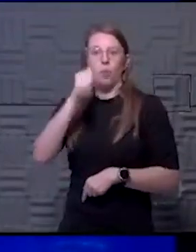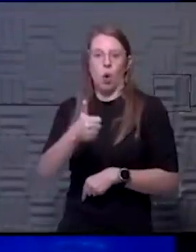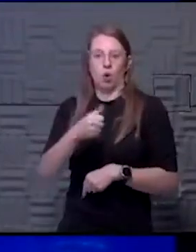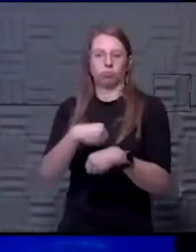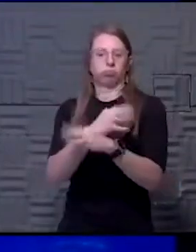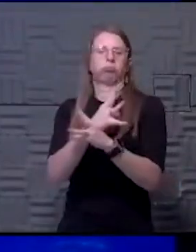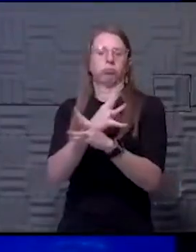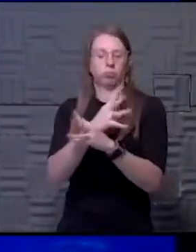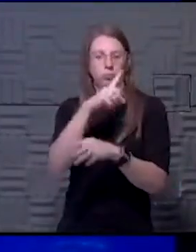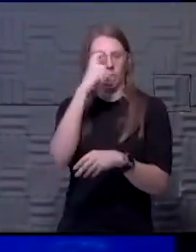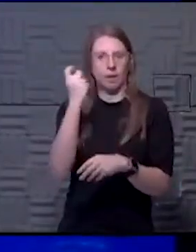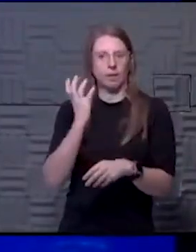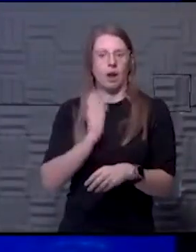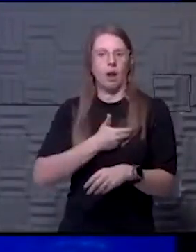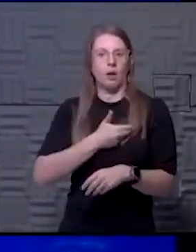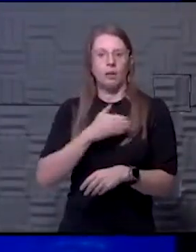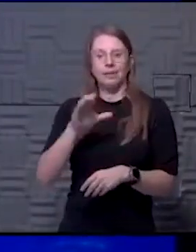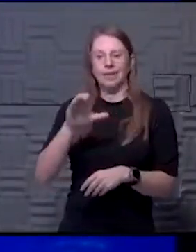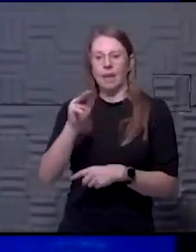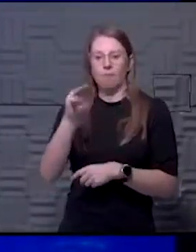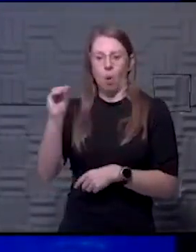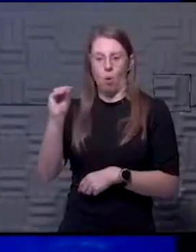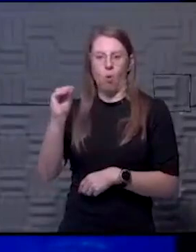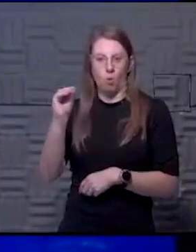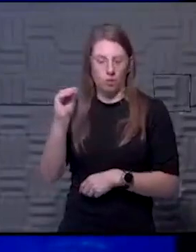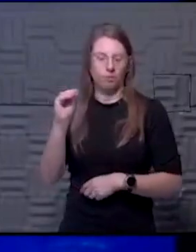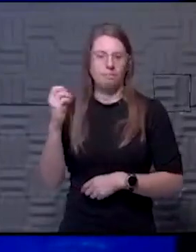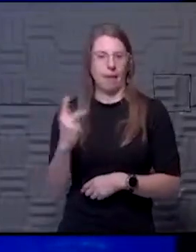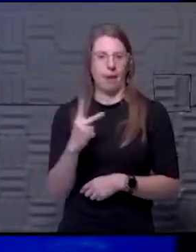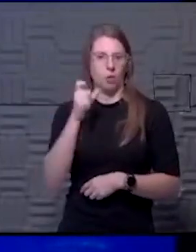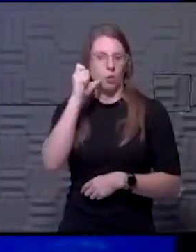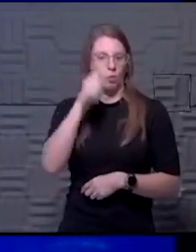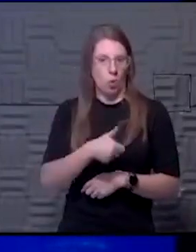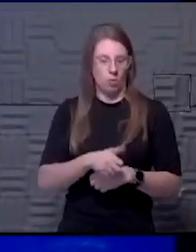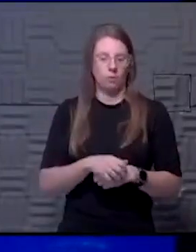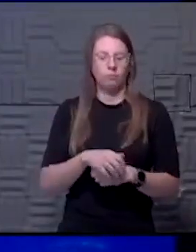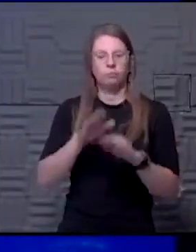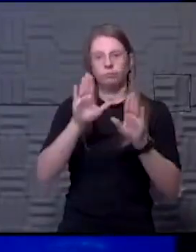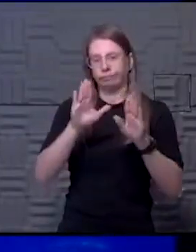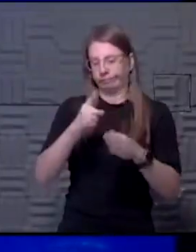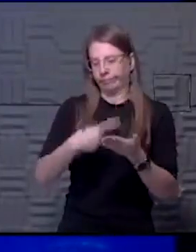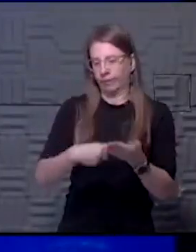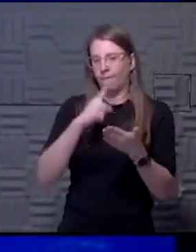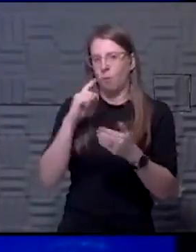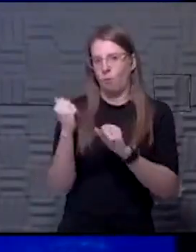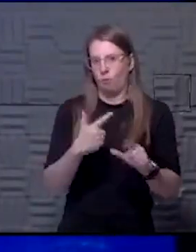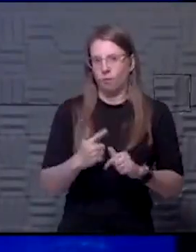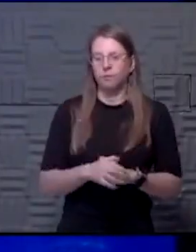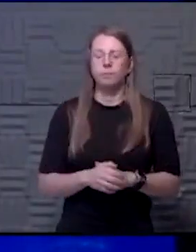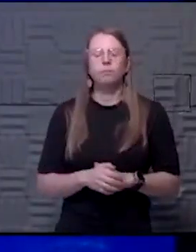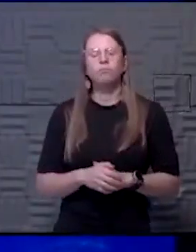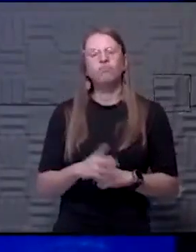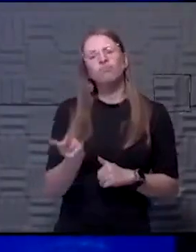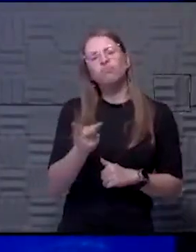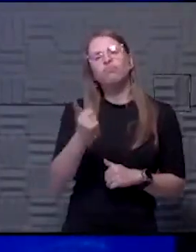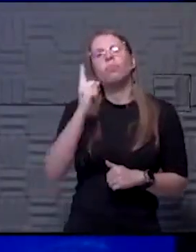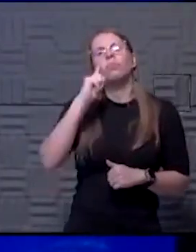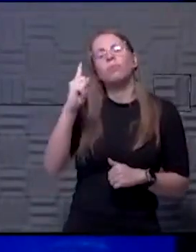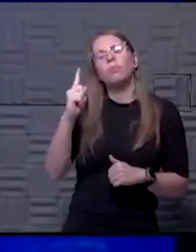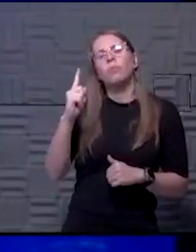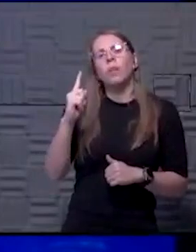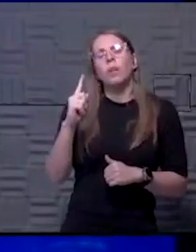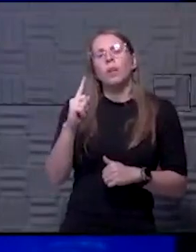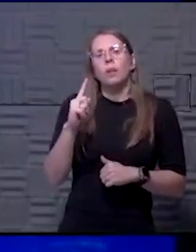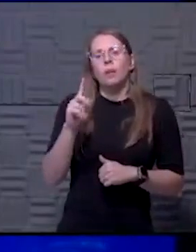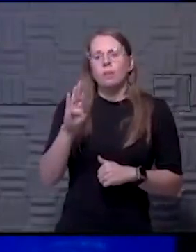media presentation because we have our chief medical officers back on this program tomorrow. That'll be a great discussion for everyone. Do you all think that the